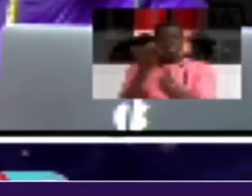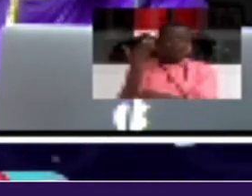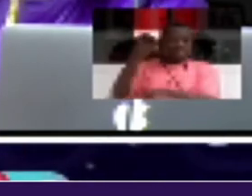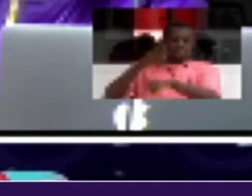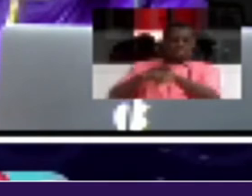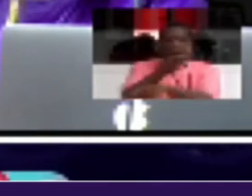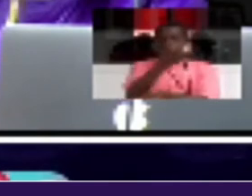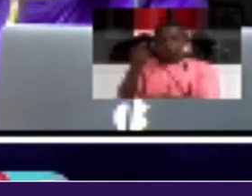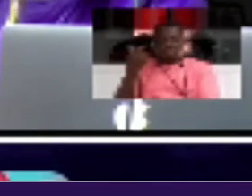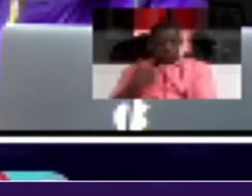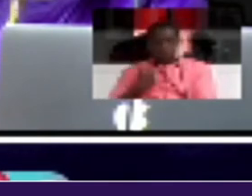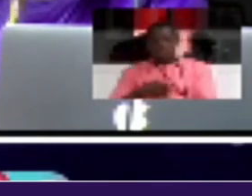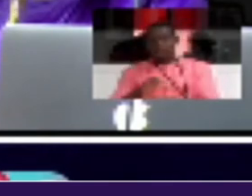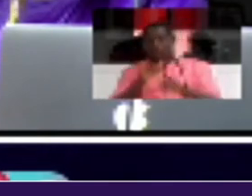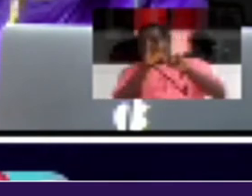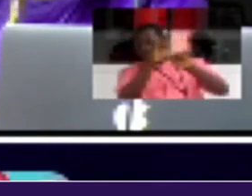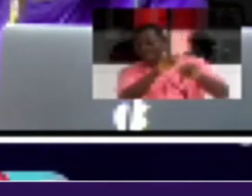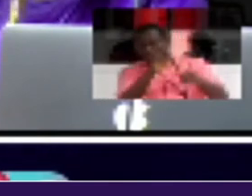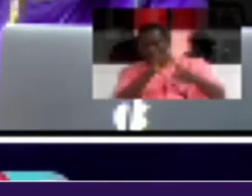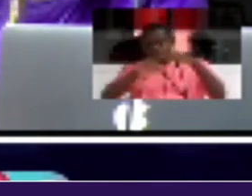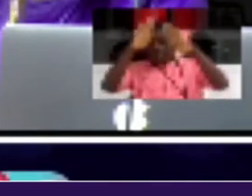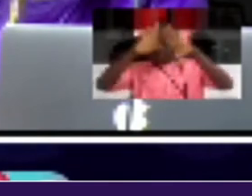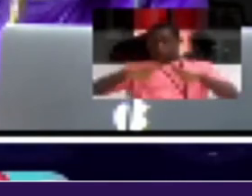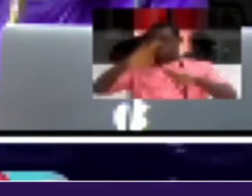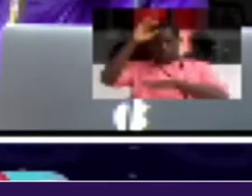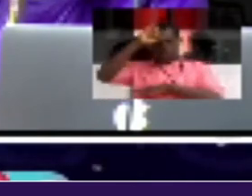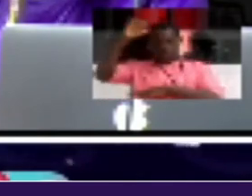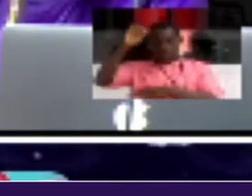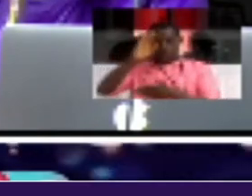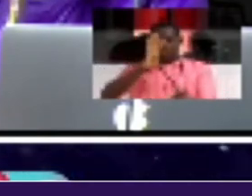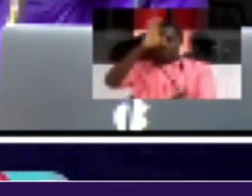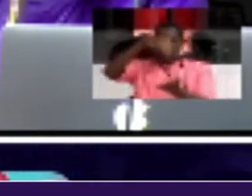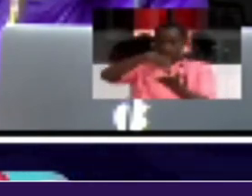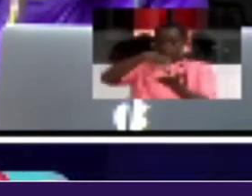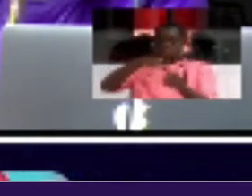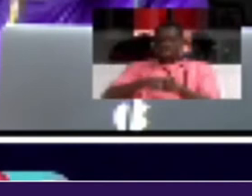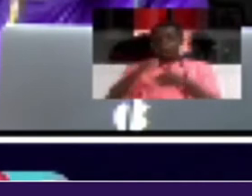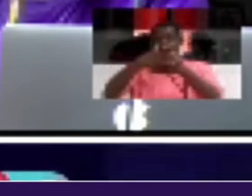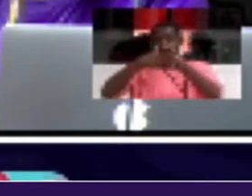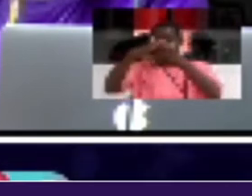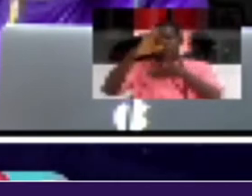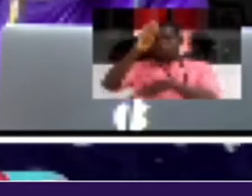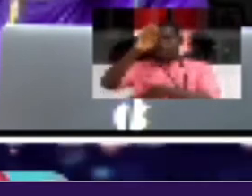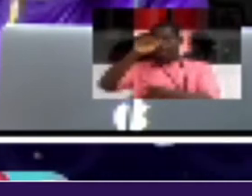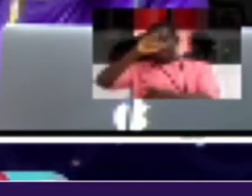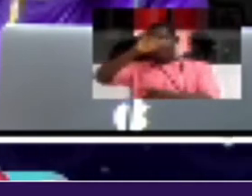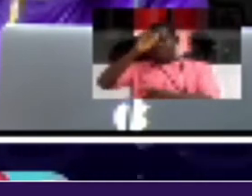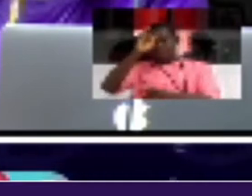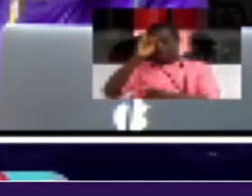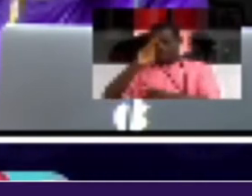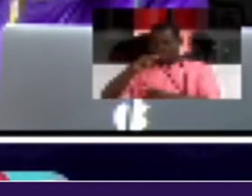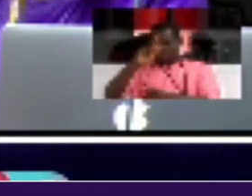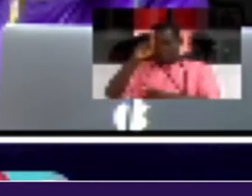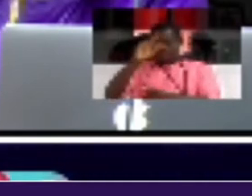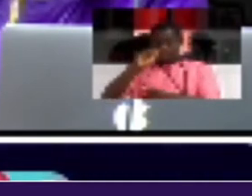you guys were based in State House in Banjul. Major Bajinka instructed you,